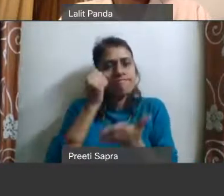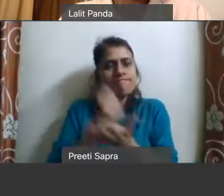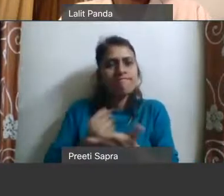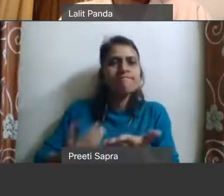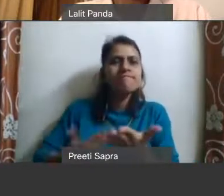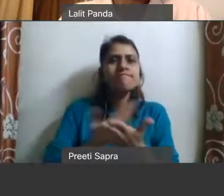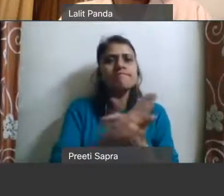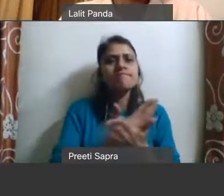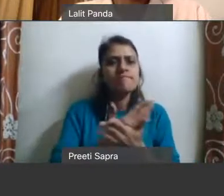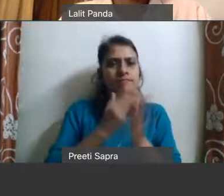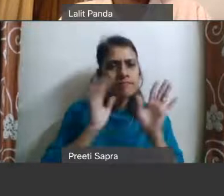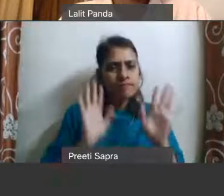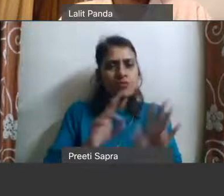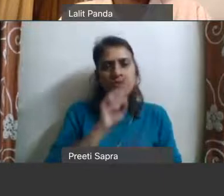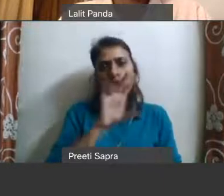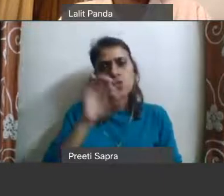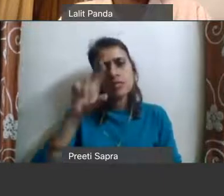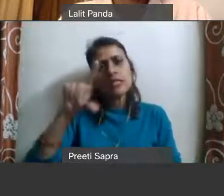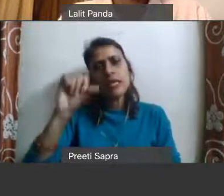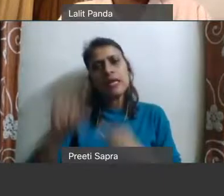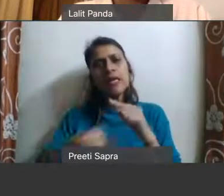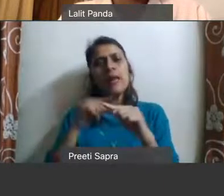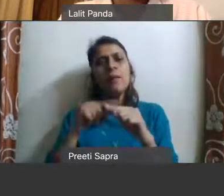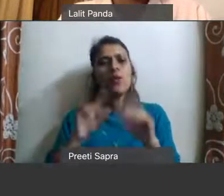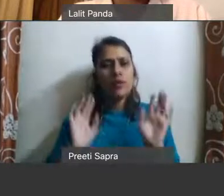against the 2019 amendment.